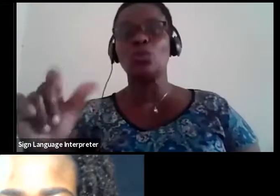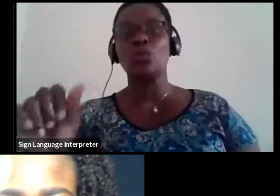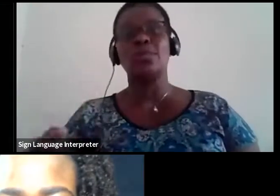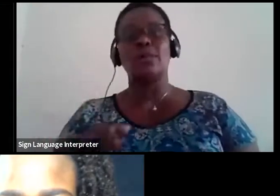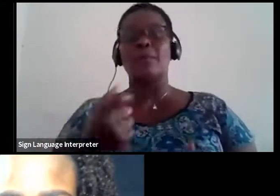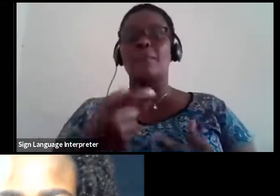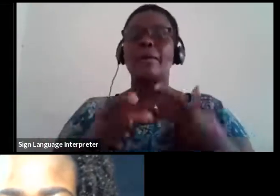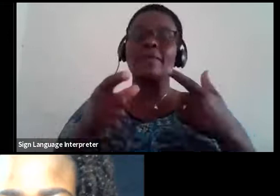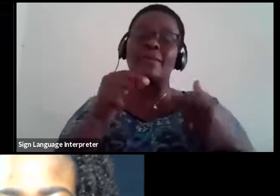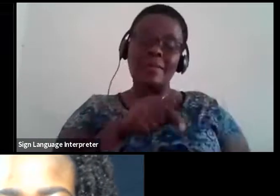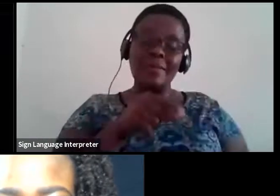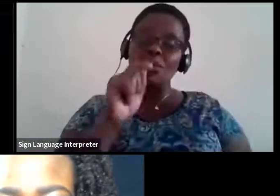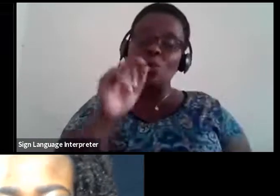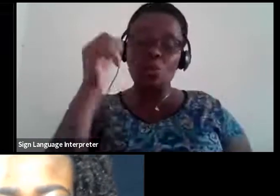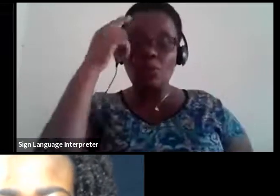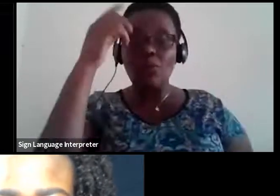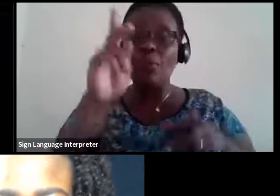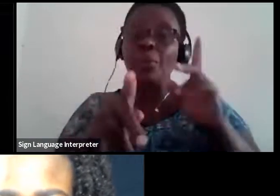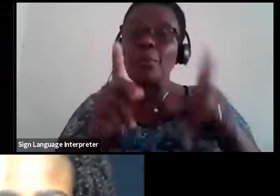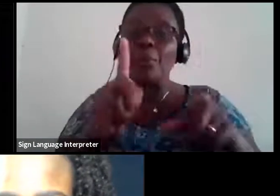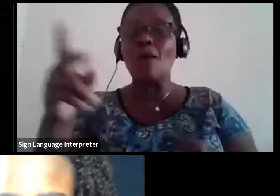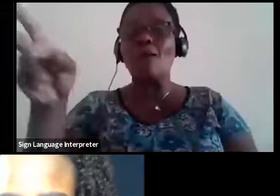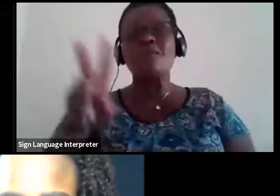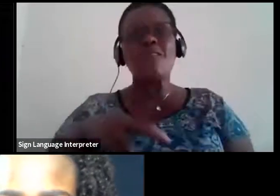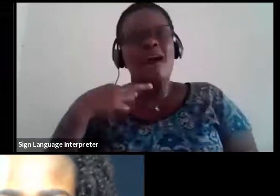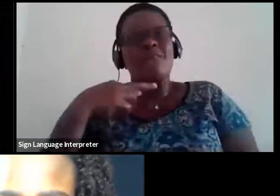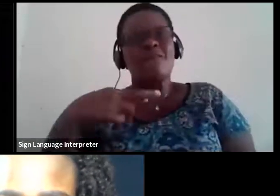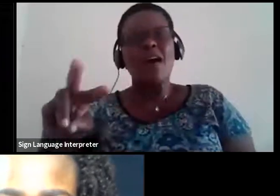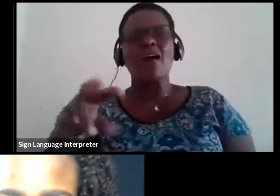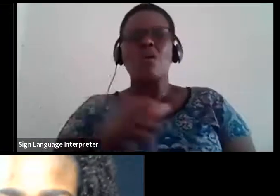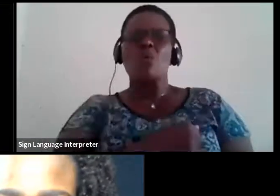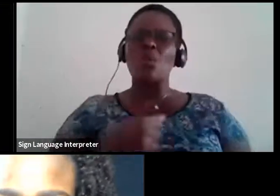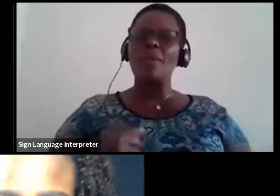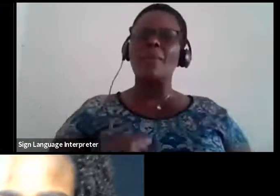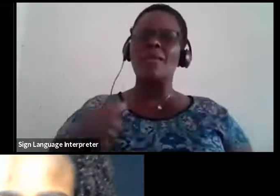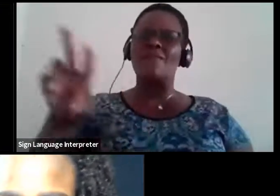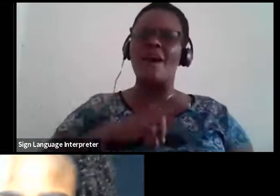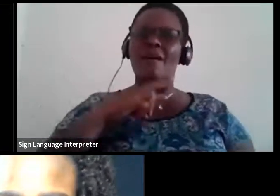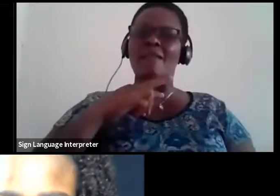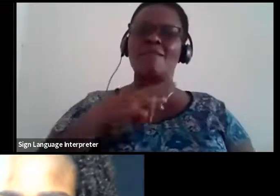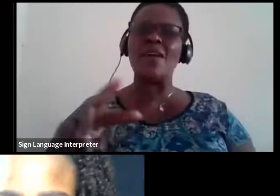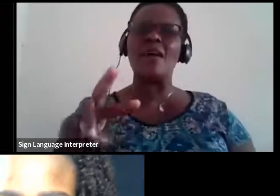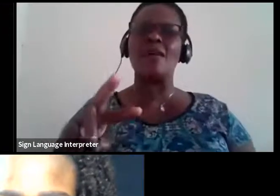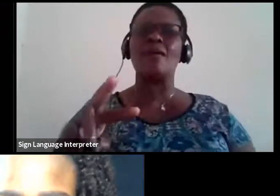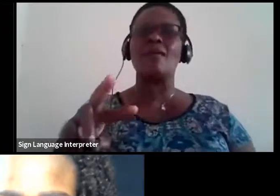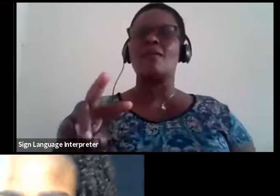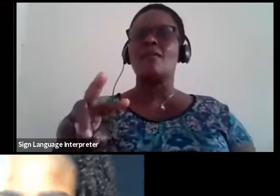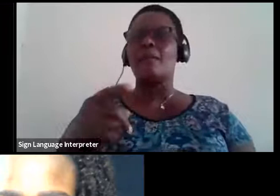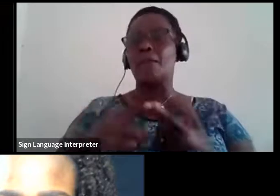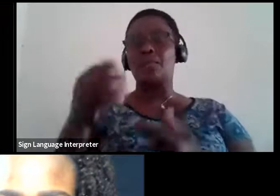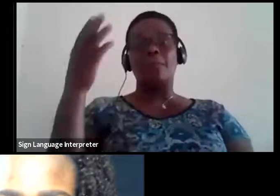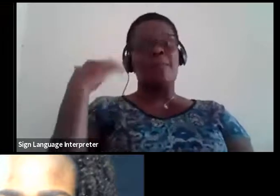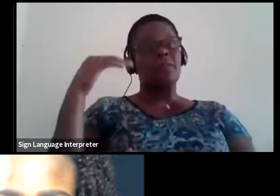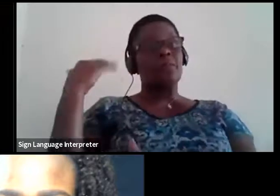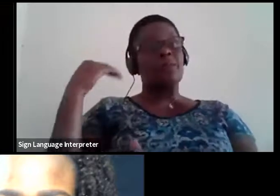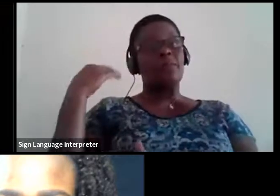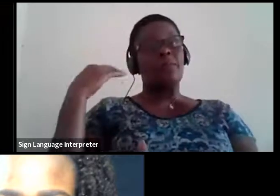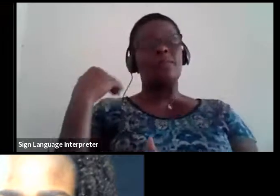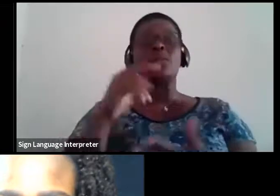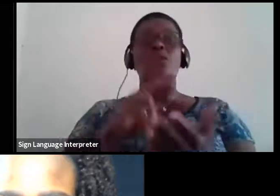people who look like us, for women who look like us, because in the past we've been just using resources